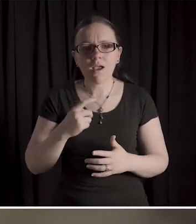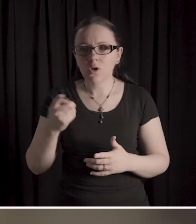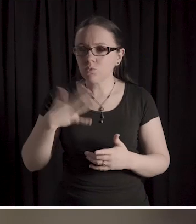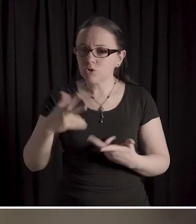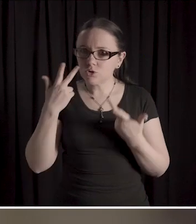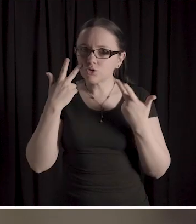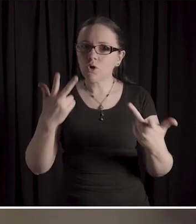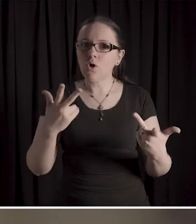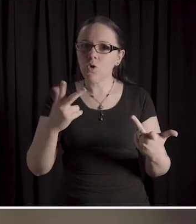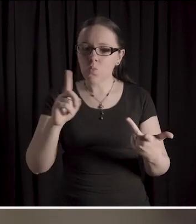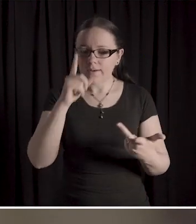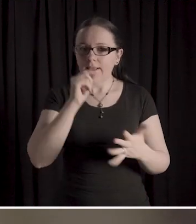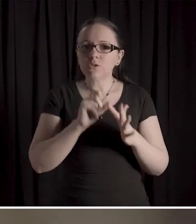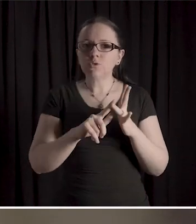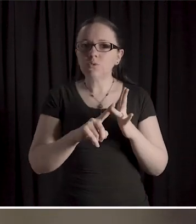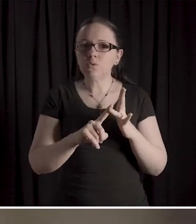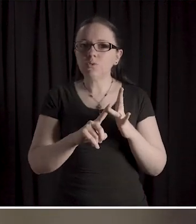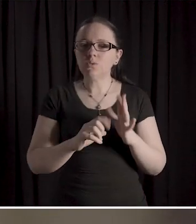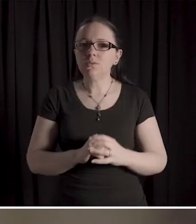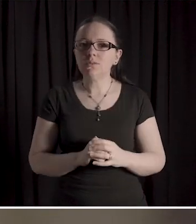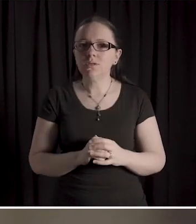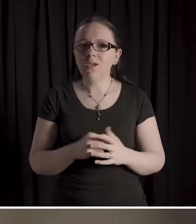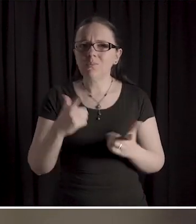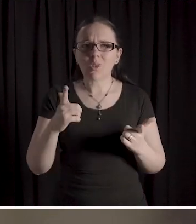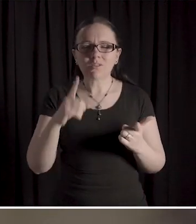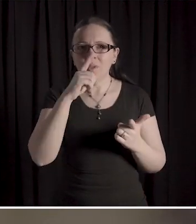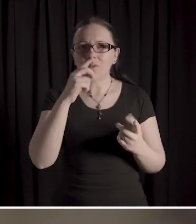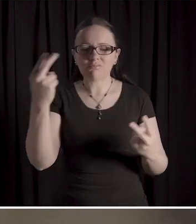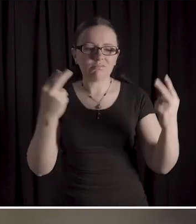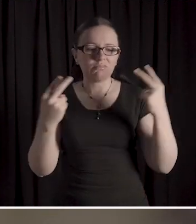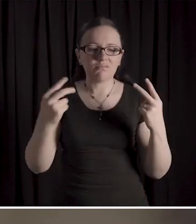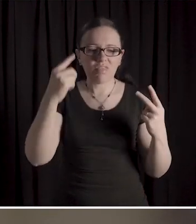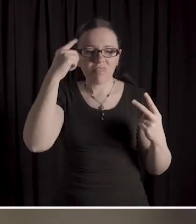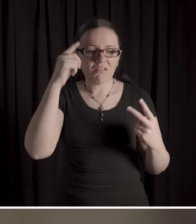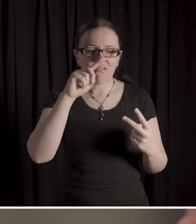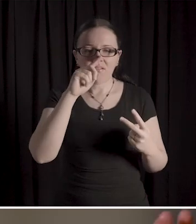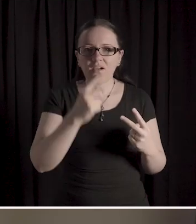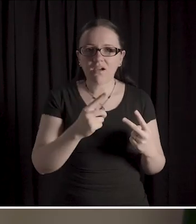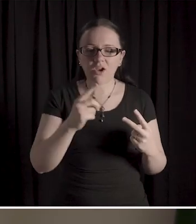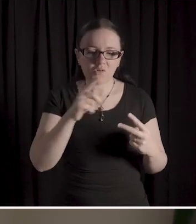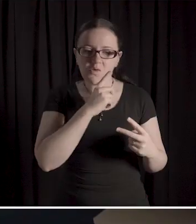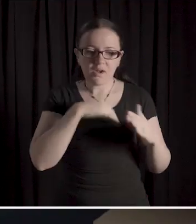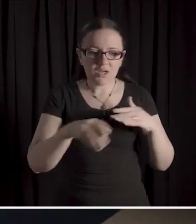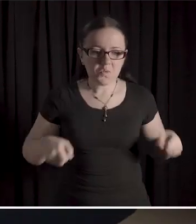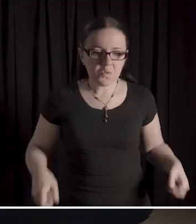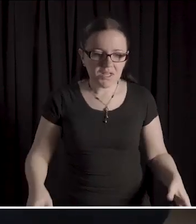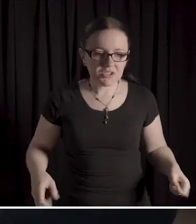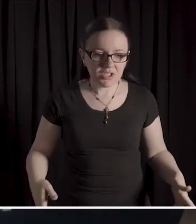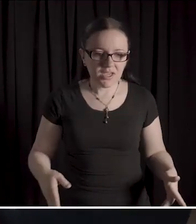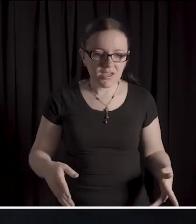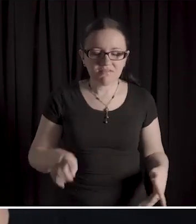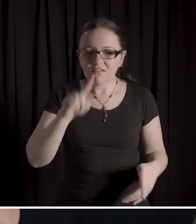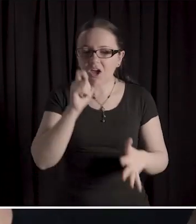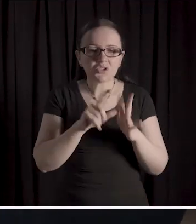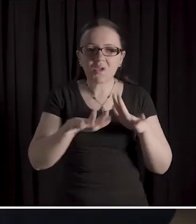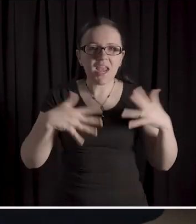show how she would do, because of people looking at her and always think that she's a girl in a wheelchair. She couldn't do